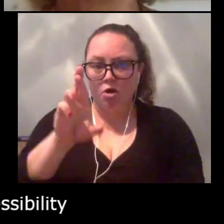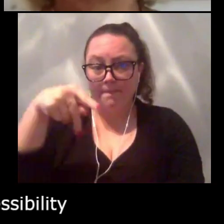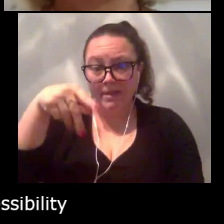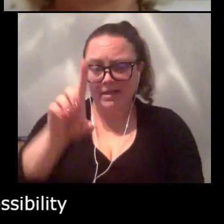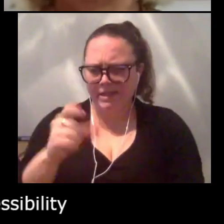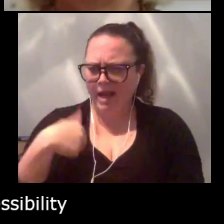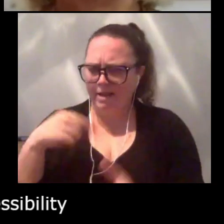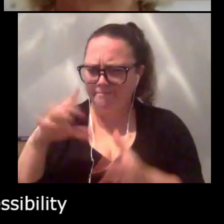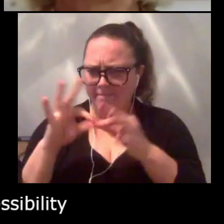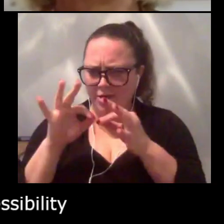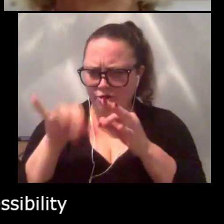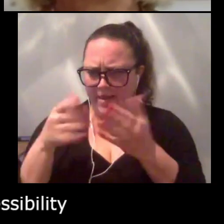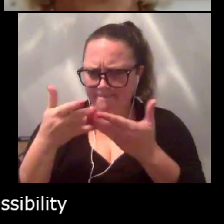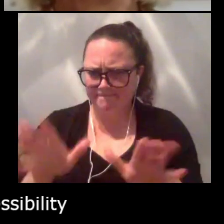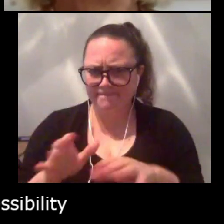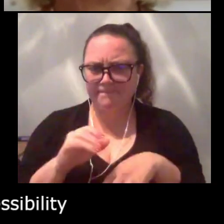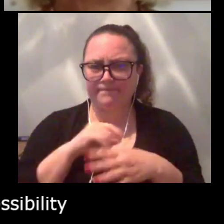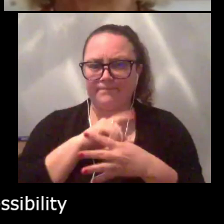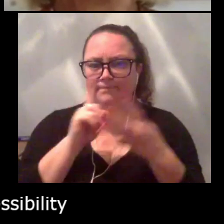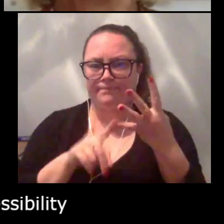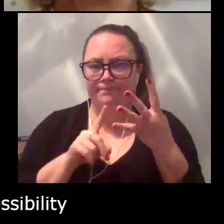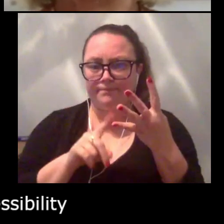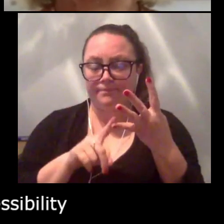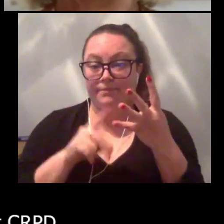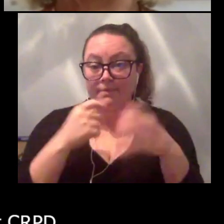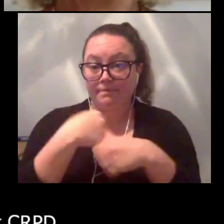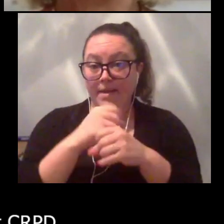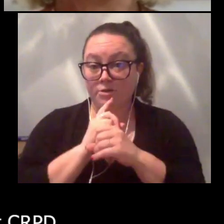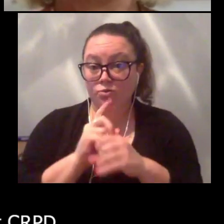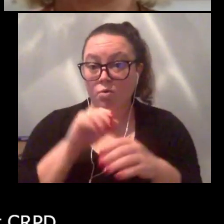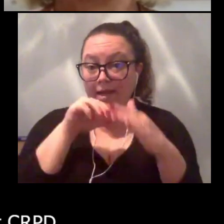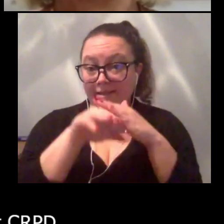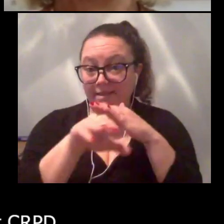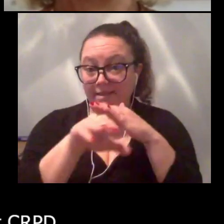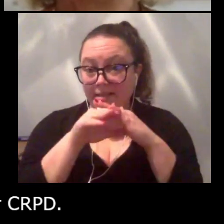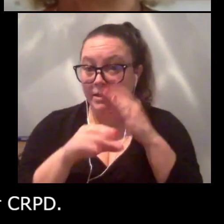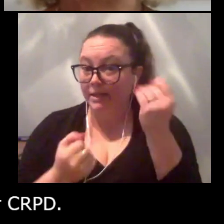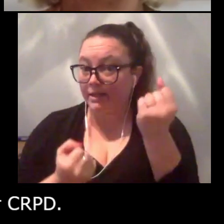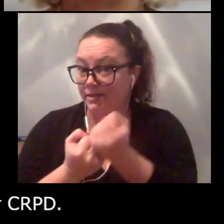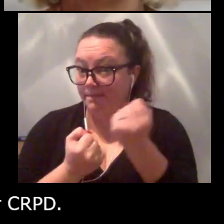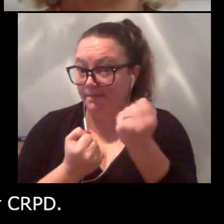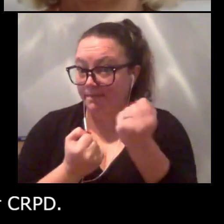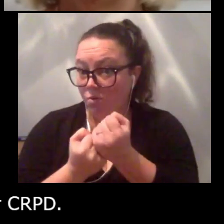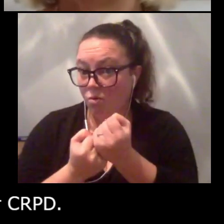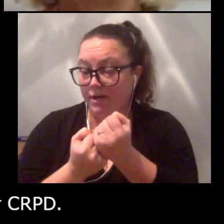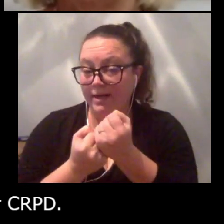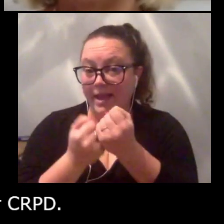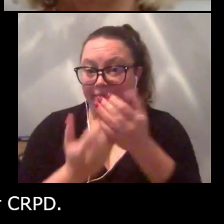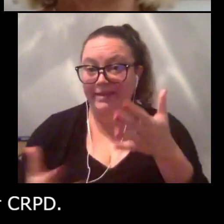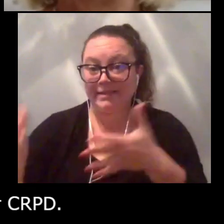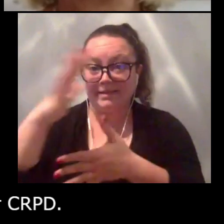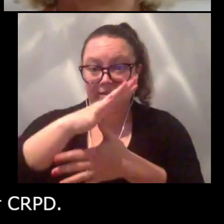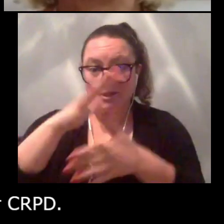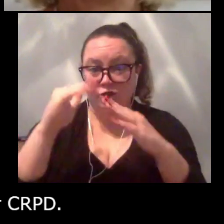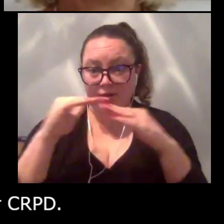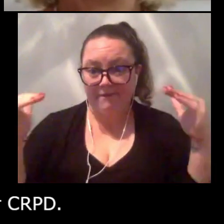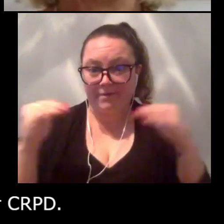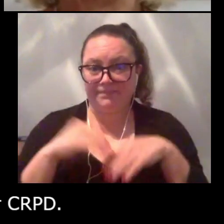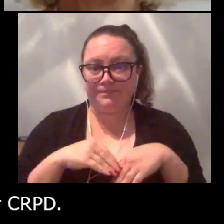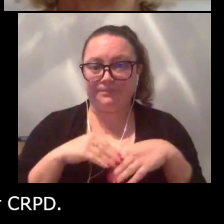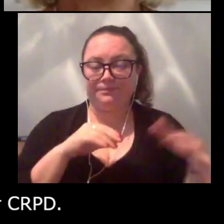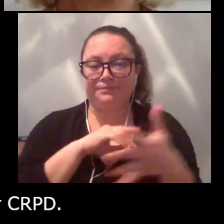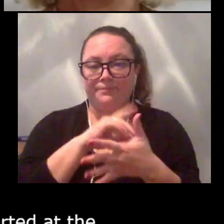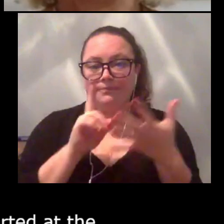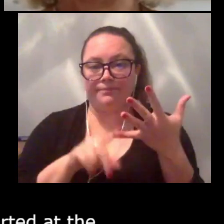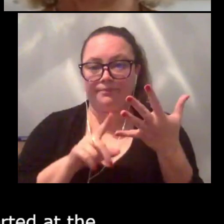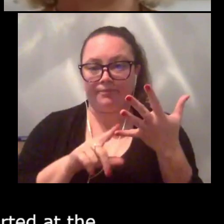that. And 4 is to make sure that accessibility is supported at a senior level. 5 is to